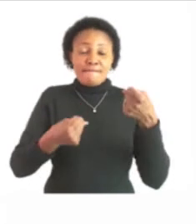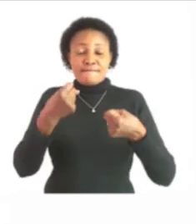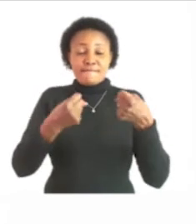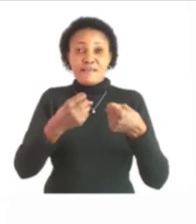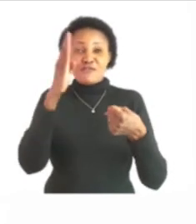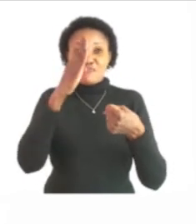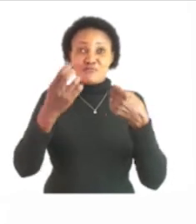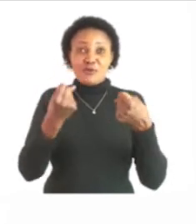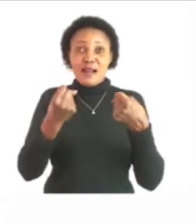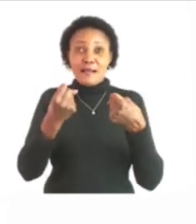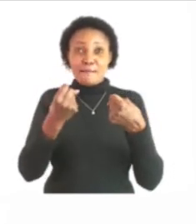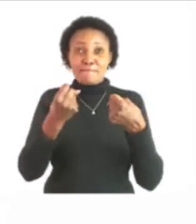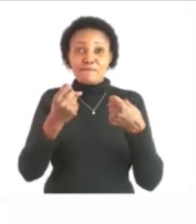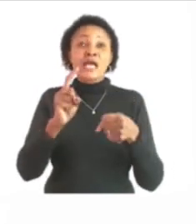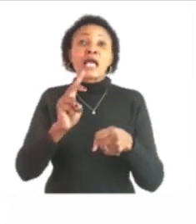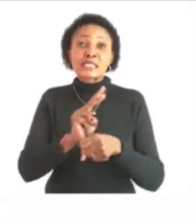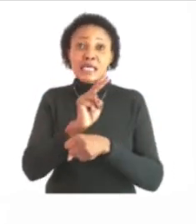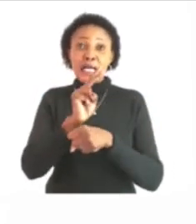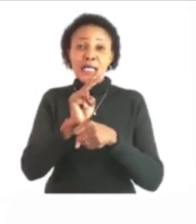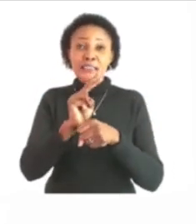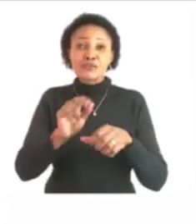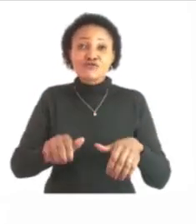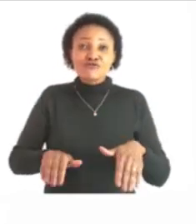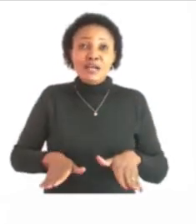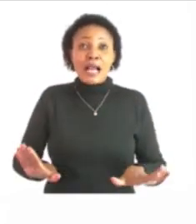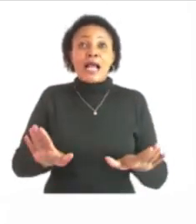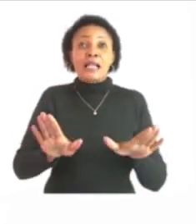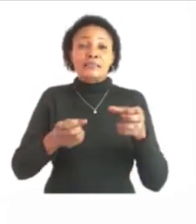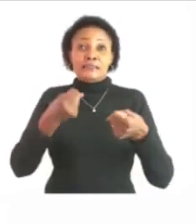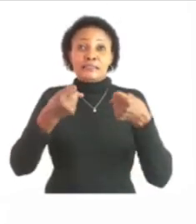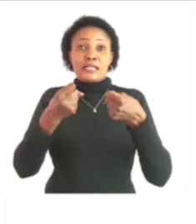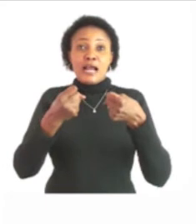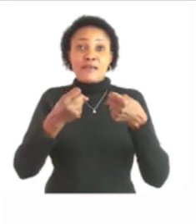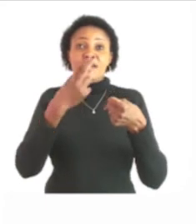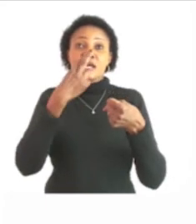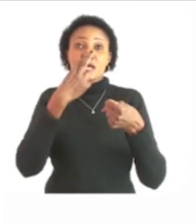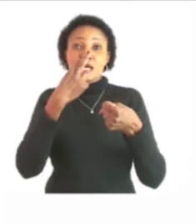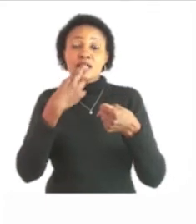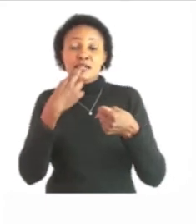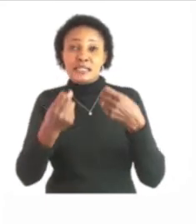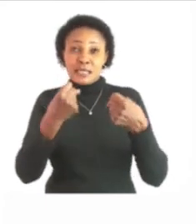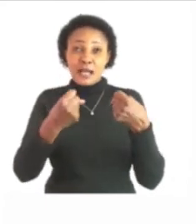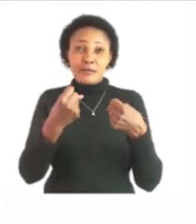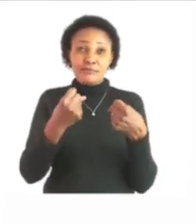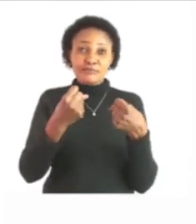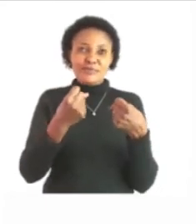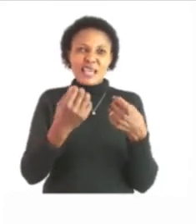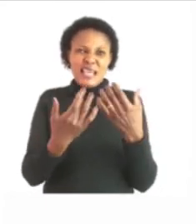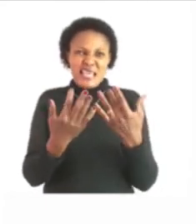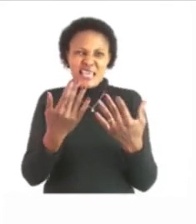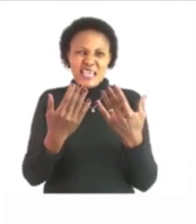that, you'll see Kate likes to drive her red car. And you will see the frog in the green